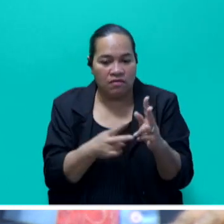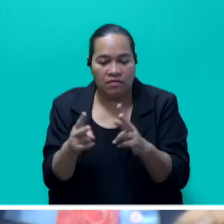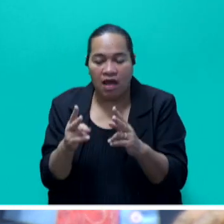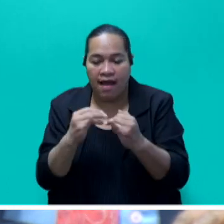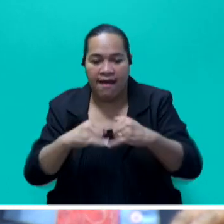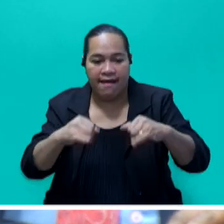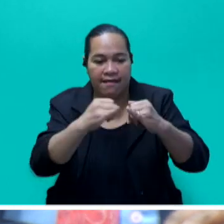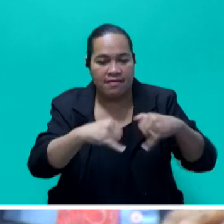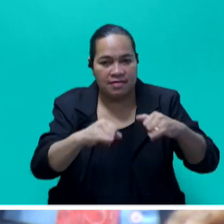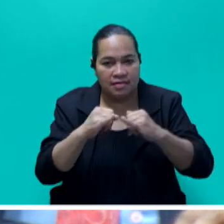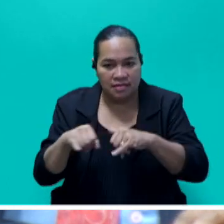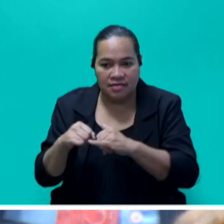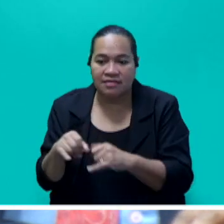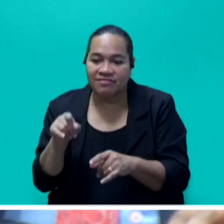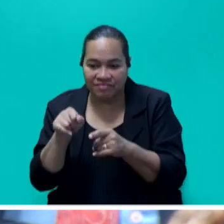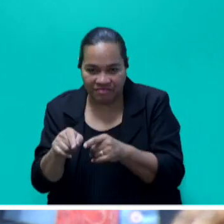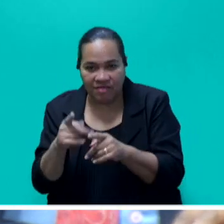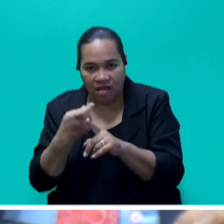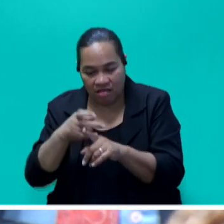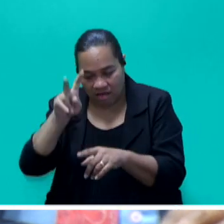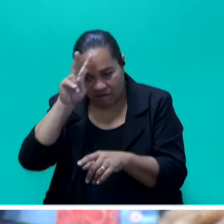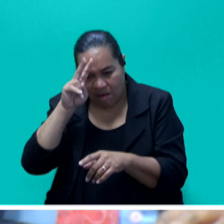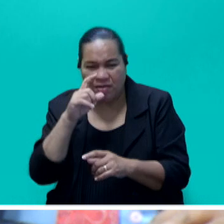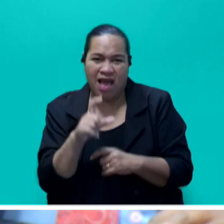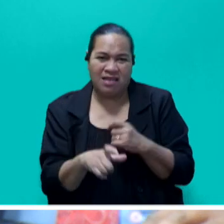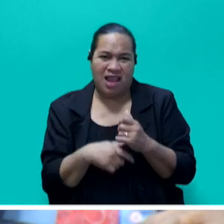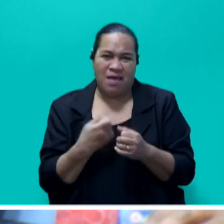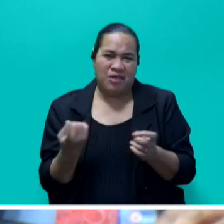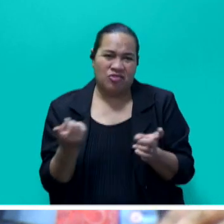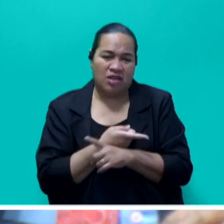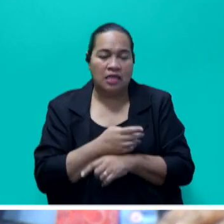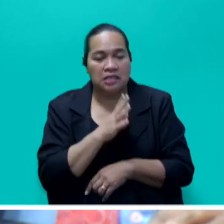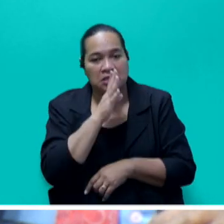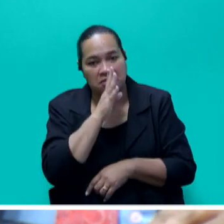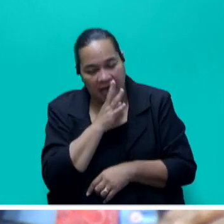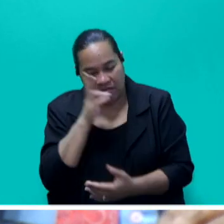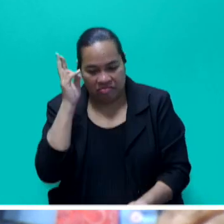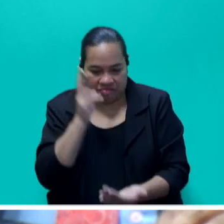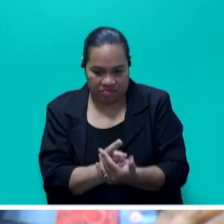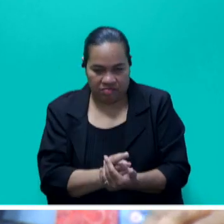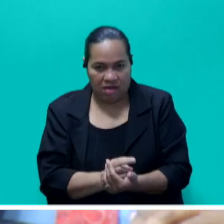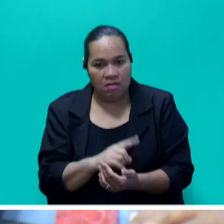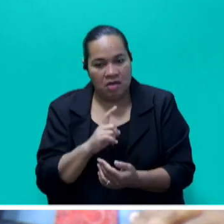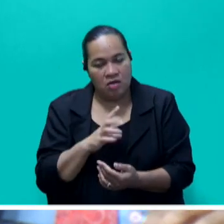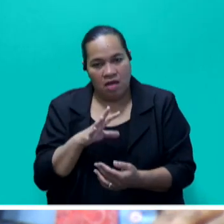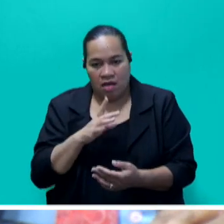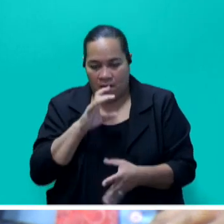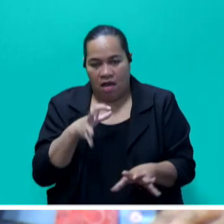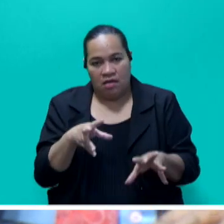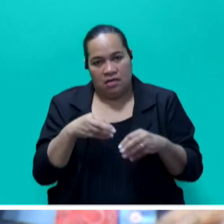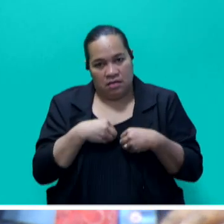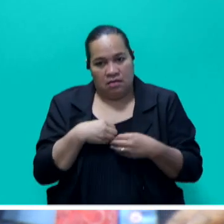zones. Mr. Speaker, sir, climate change is a sad reality which we have to deal with on a